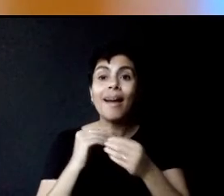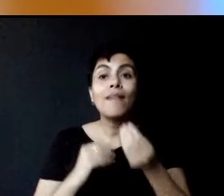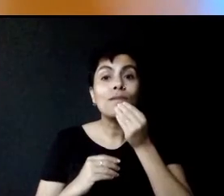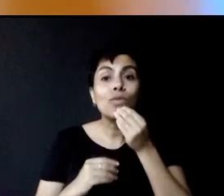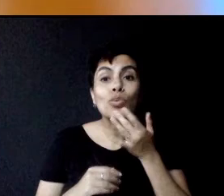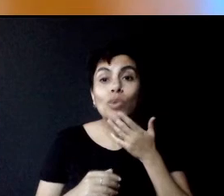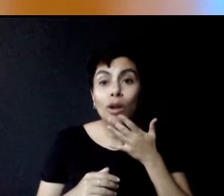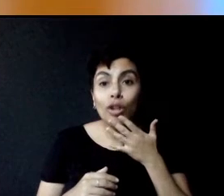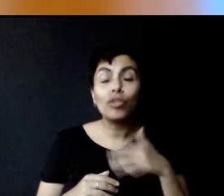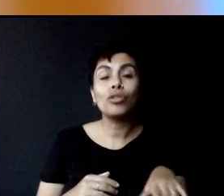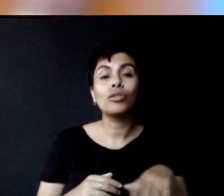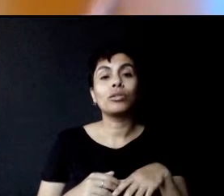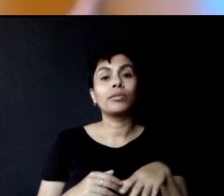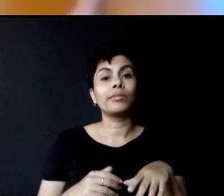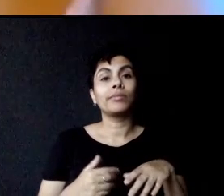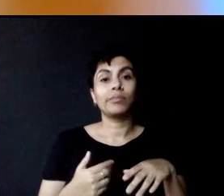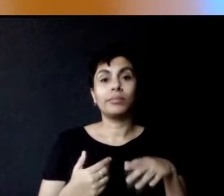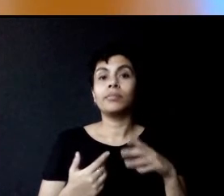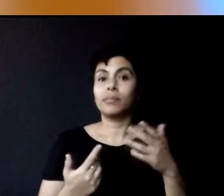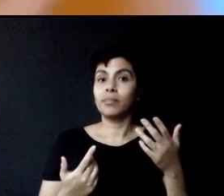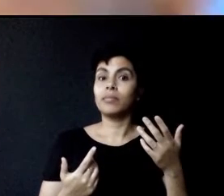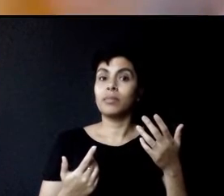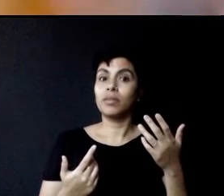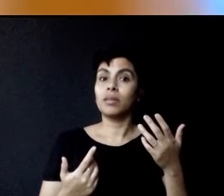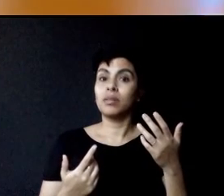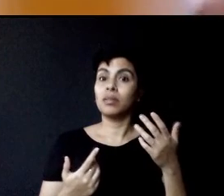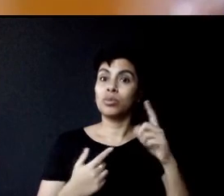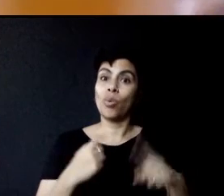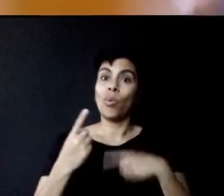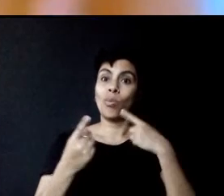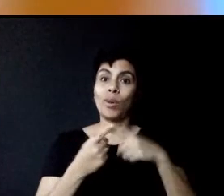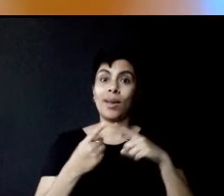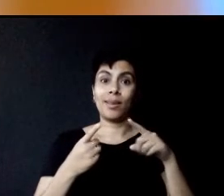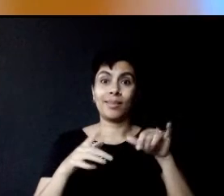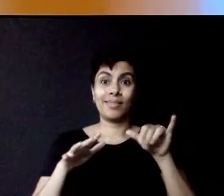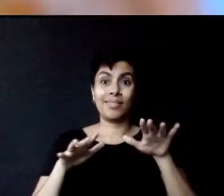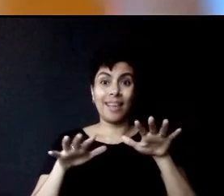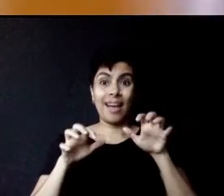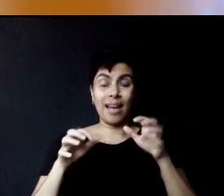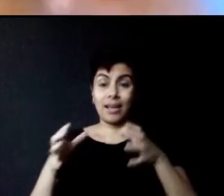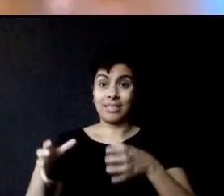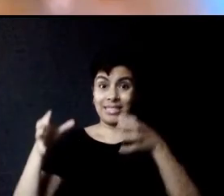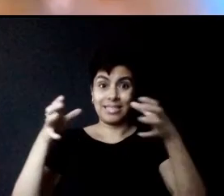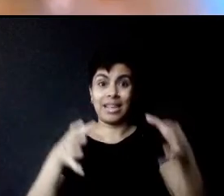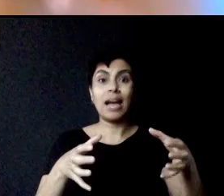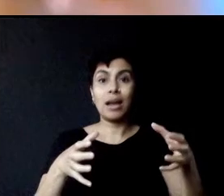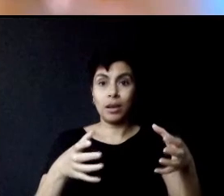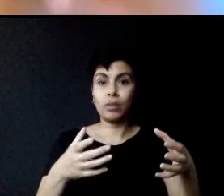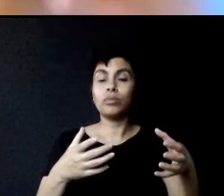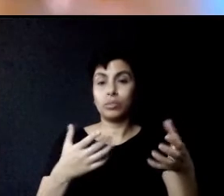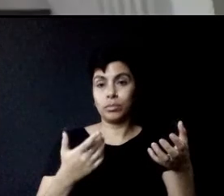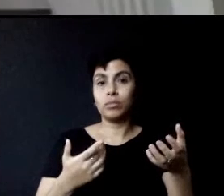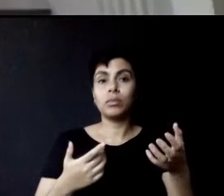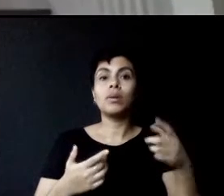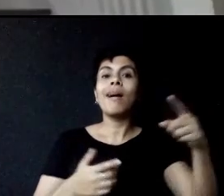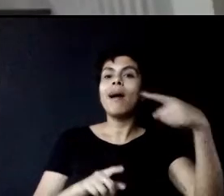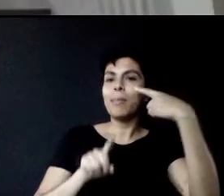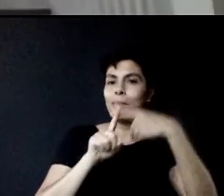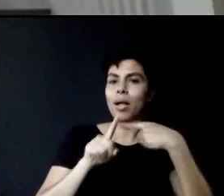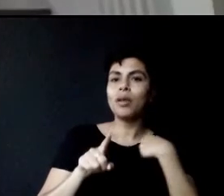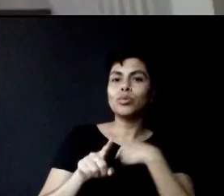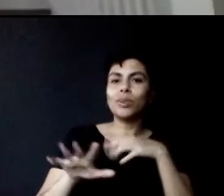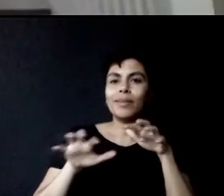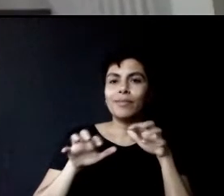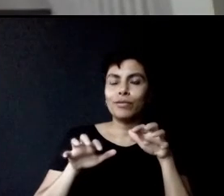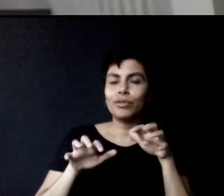coloring. And when we bring the ice out, we'll put out pieces of ice along. We can also